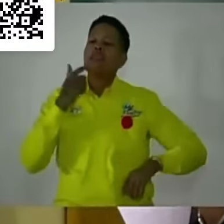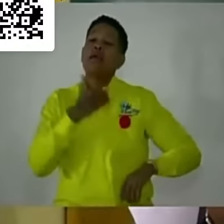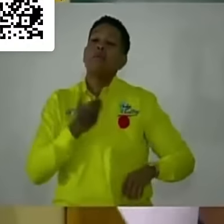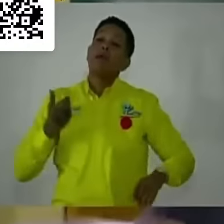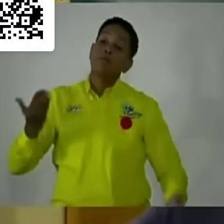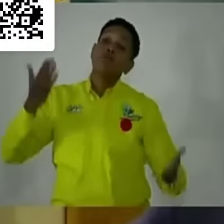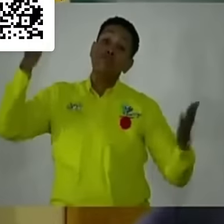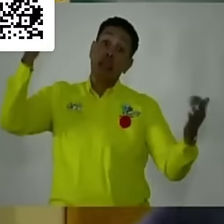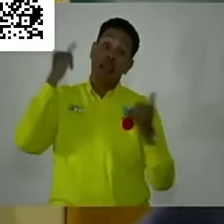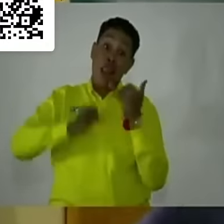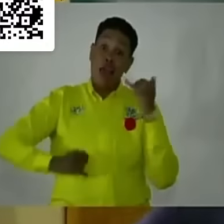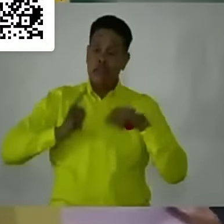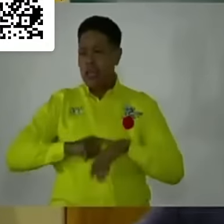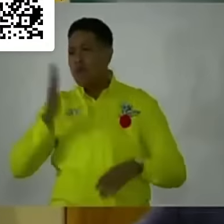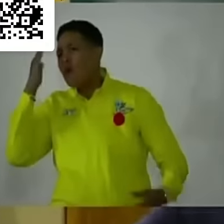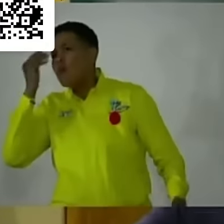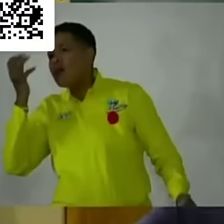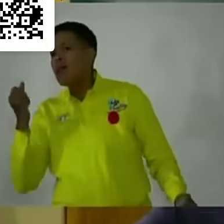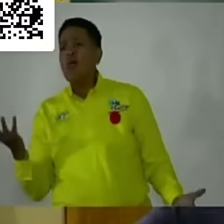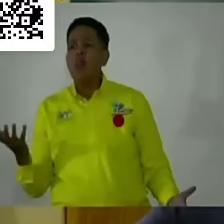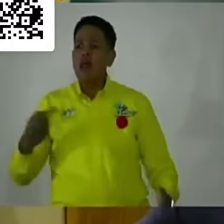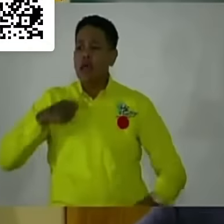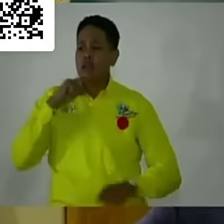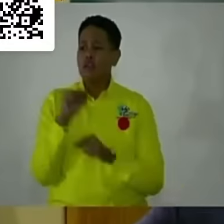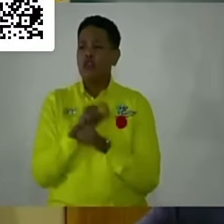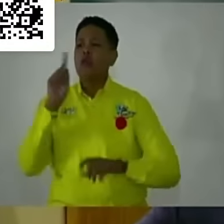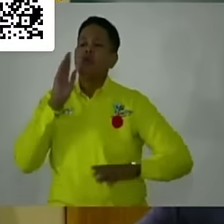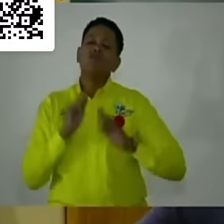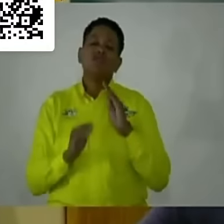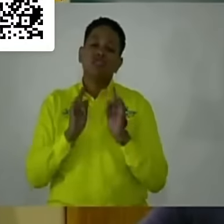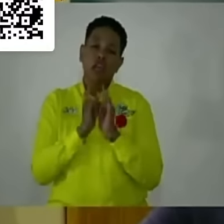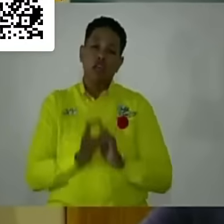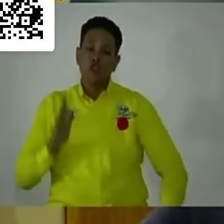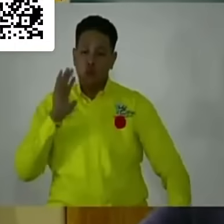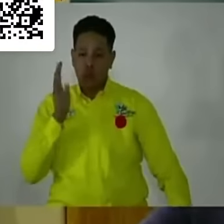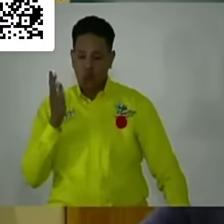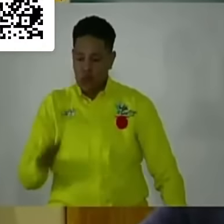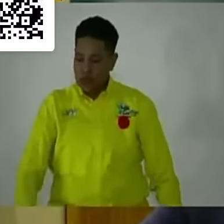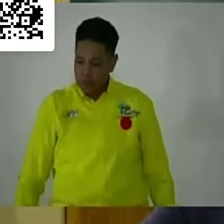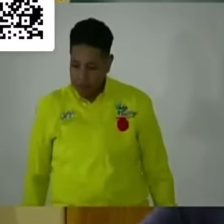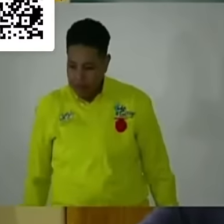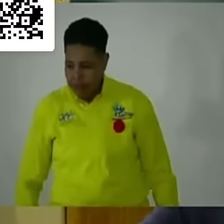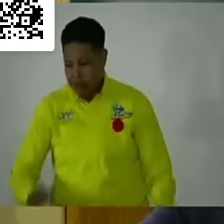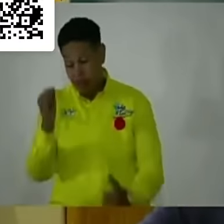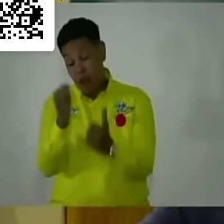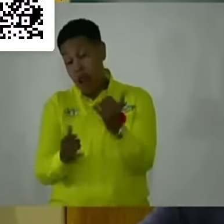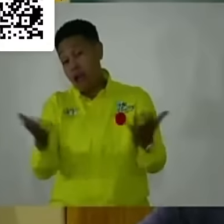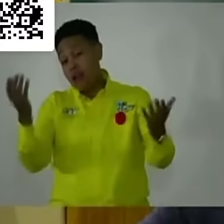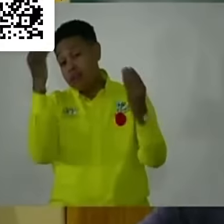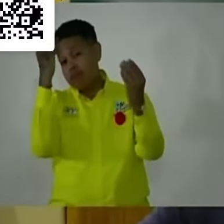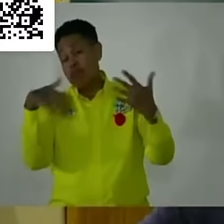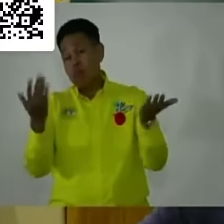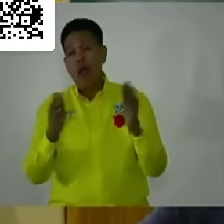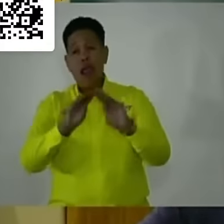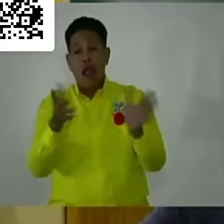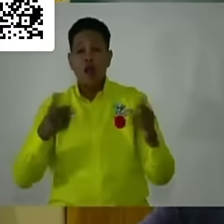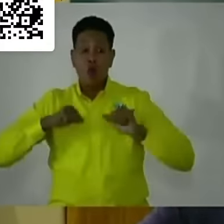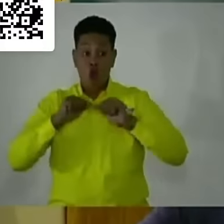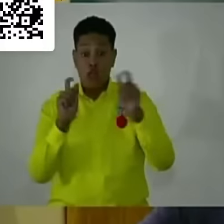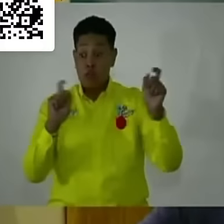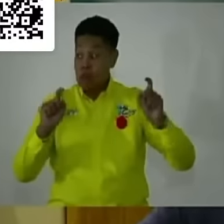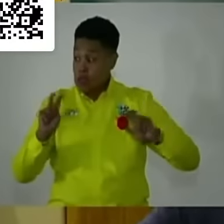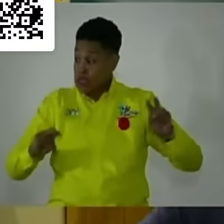the last time, and I had assured him that we will get it done. The last thing I will say is that clearly, as we continue to